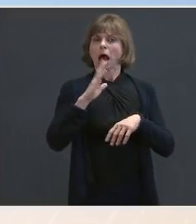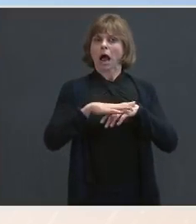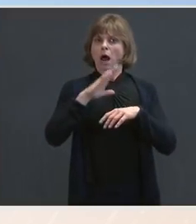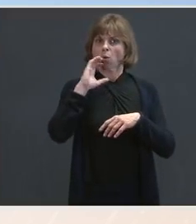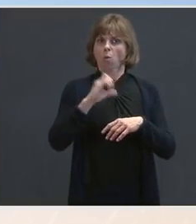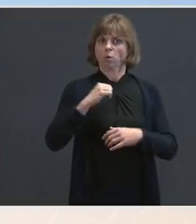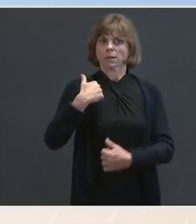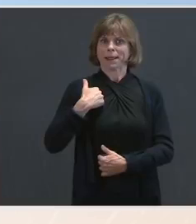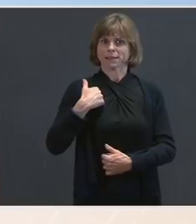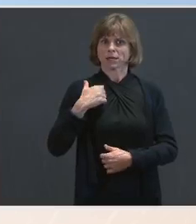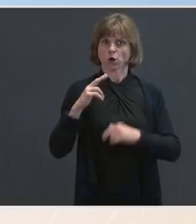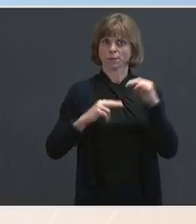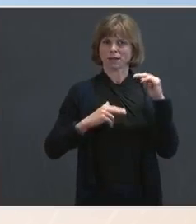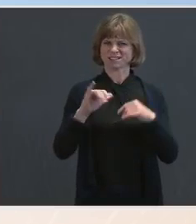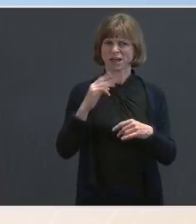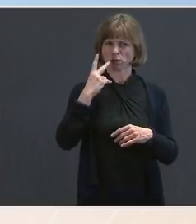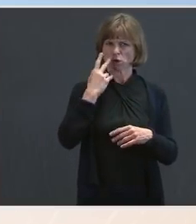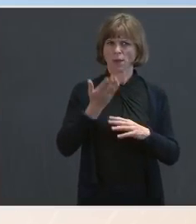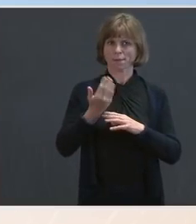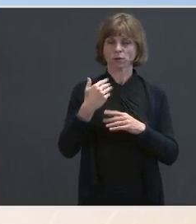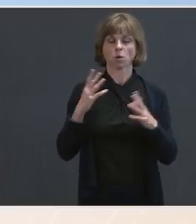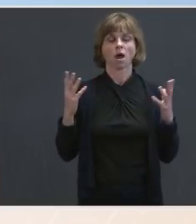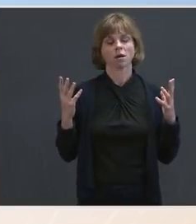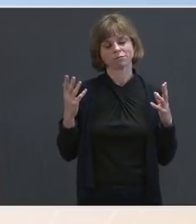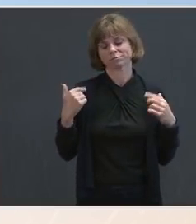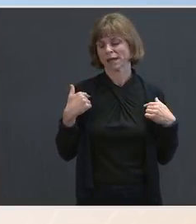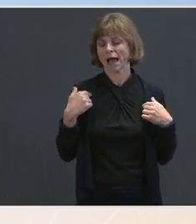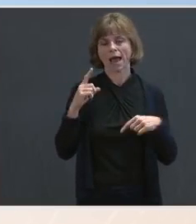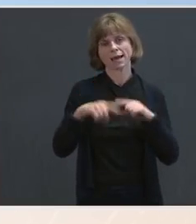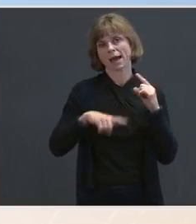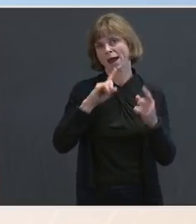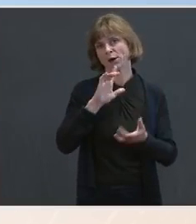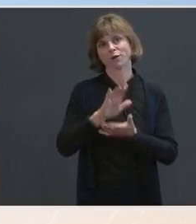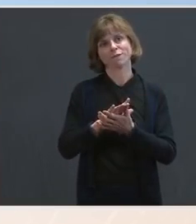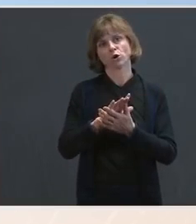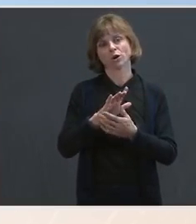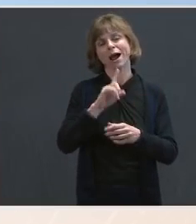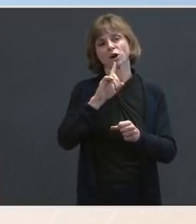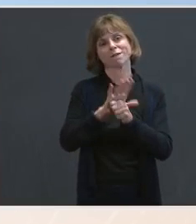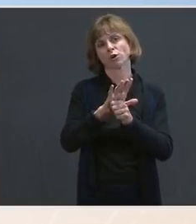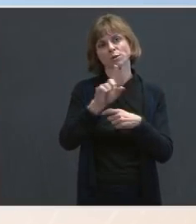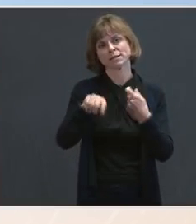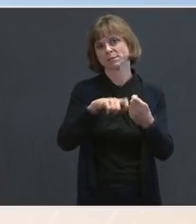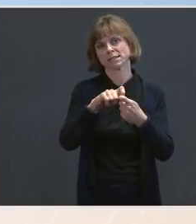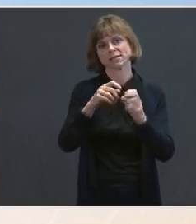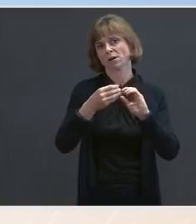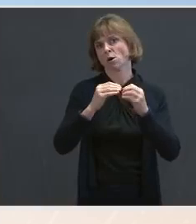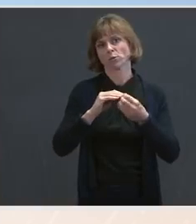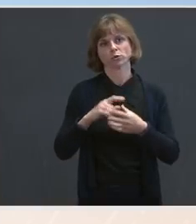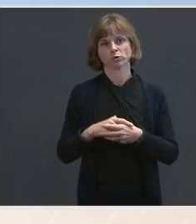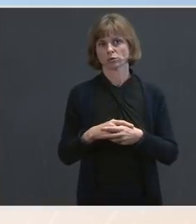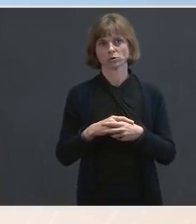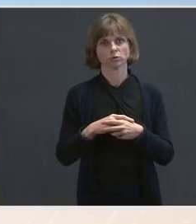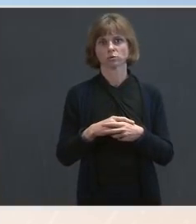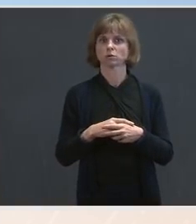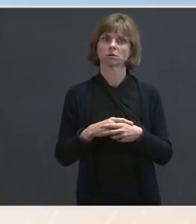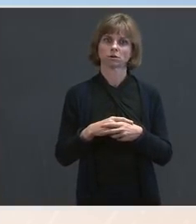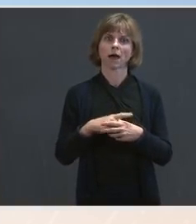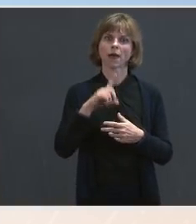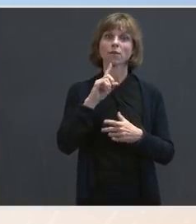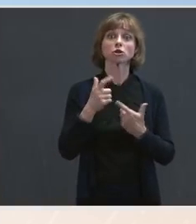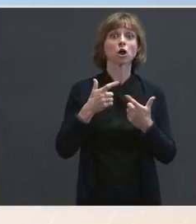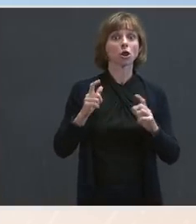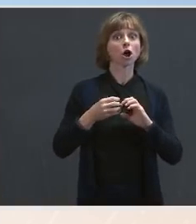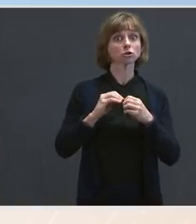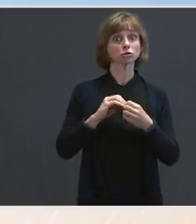past? Well, I'm not in a position to confirm the specific numbers. I can say that there are, of course, a large number